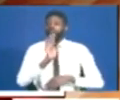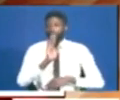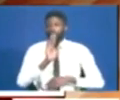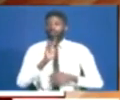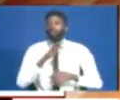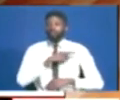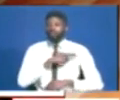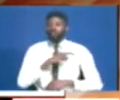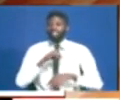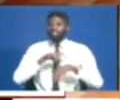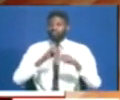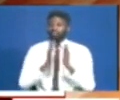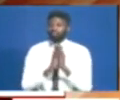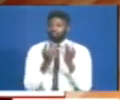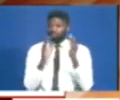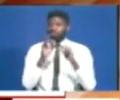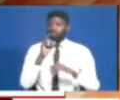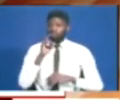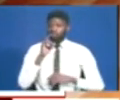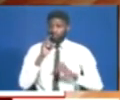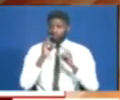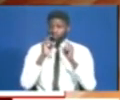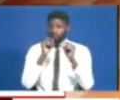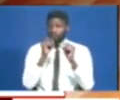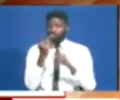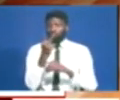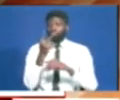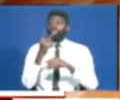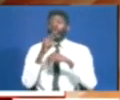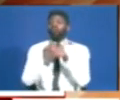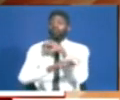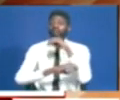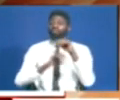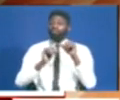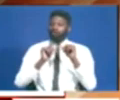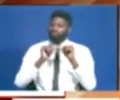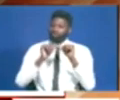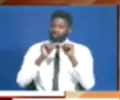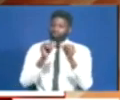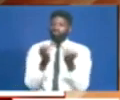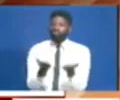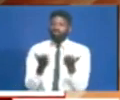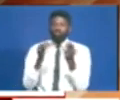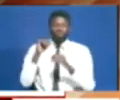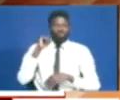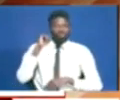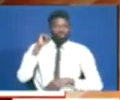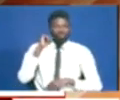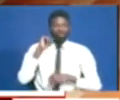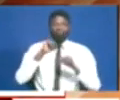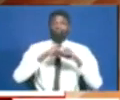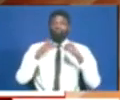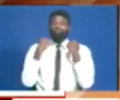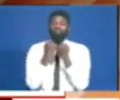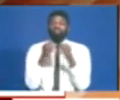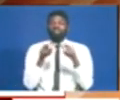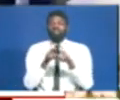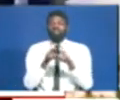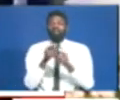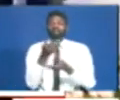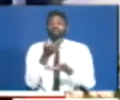two nations have solidified commitment to strengthen political, social, and economic ties for sustainable development.